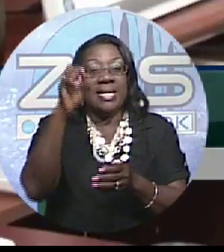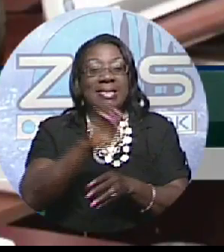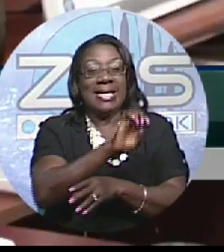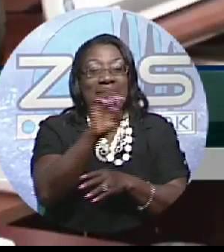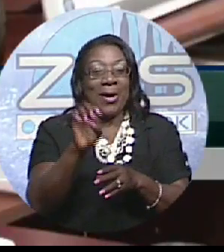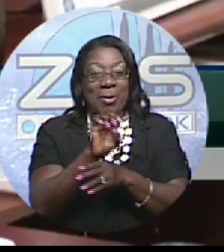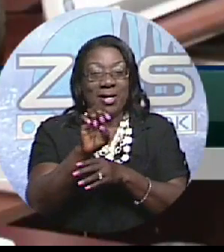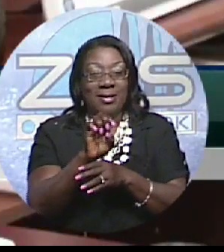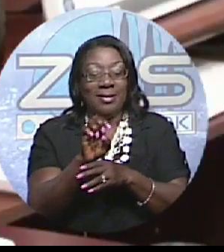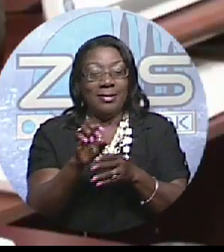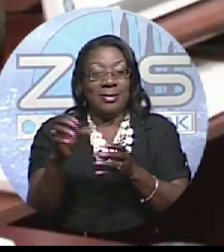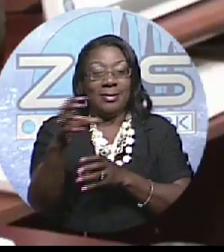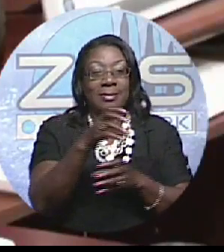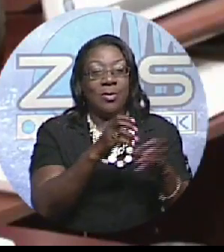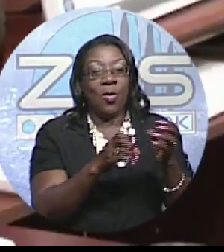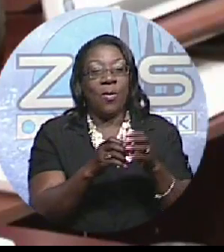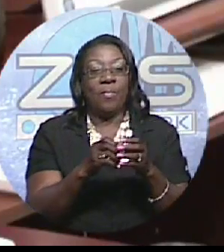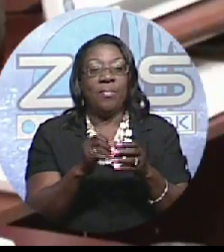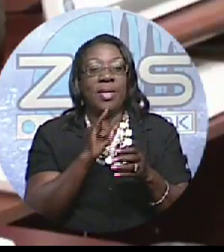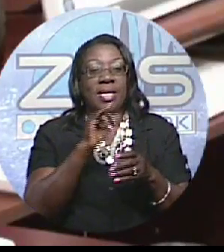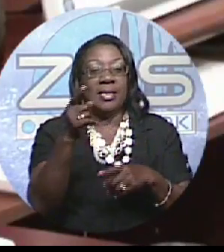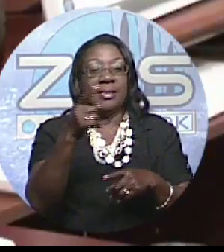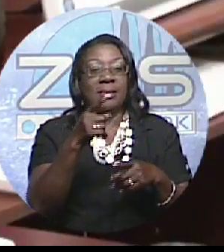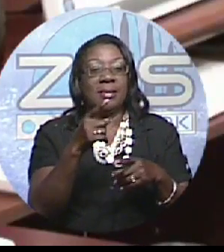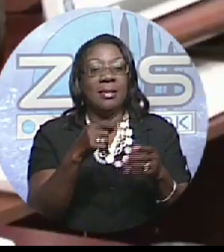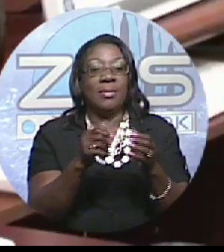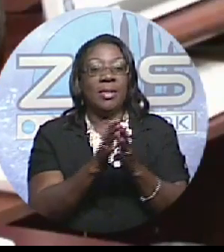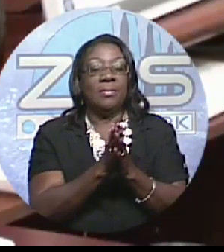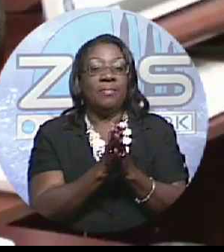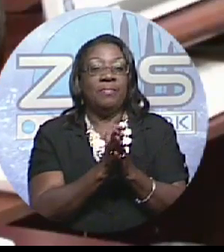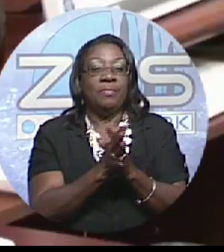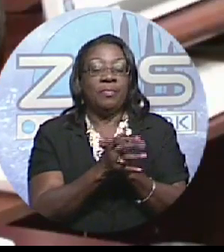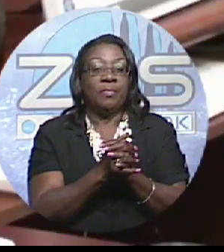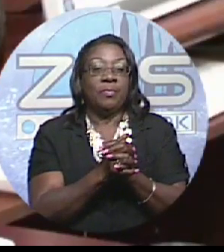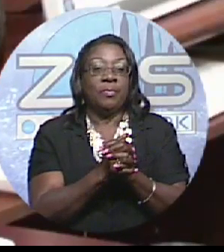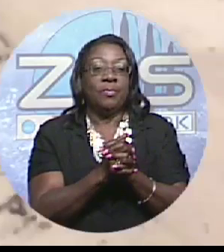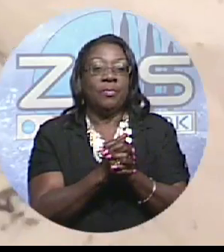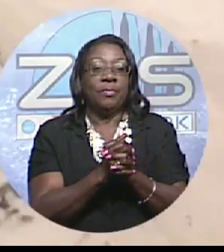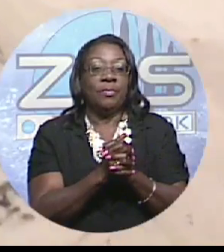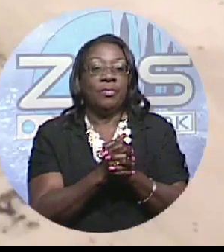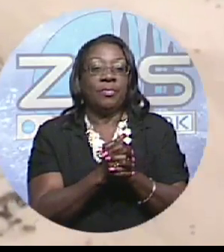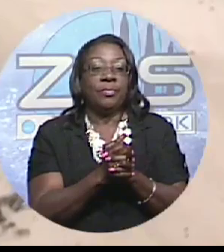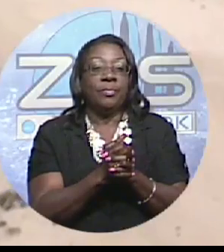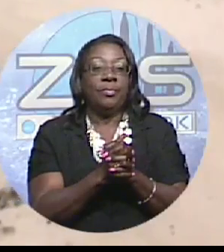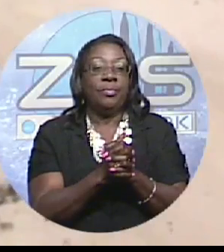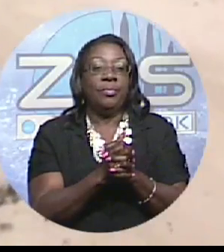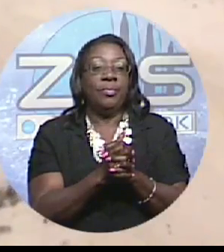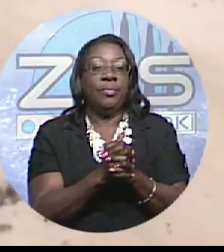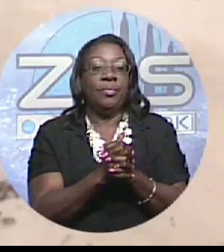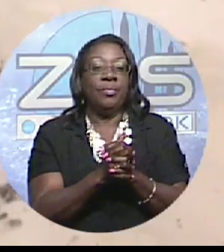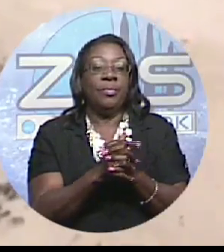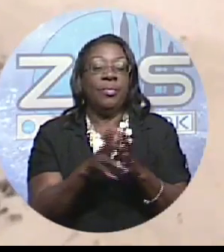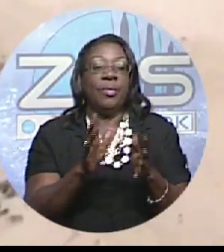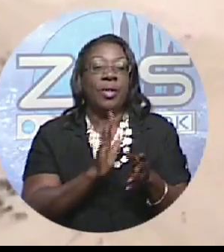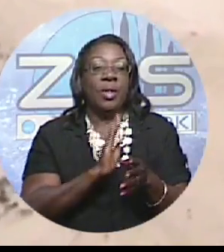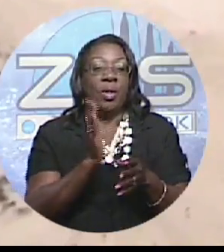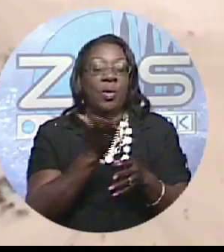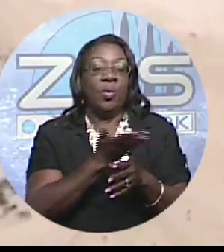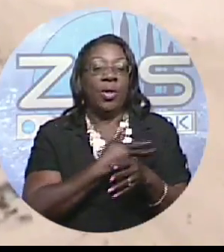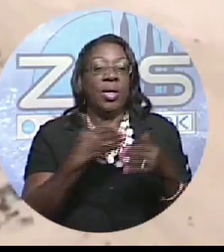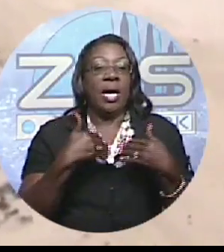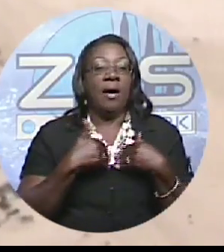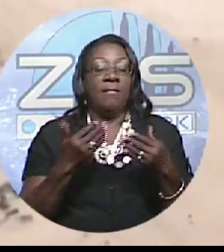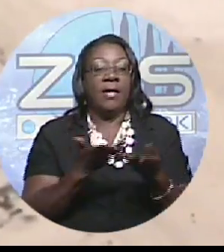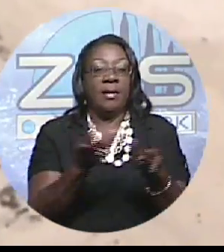ERIKA seemed to be a little bit more disorganized than it was last night. However, we are going to have in place all